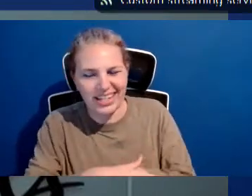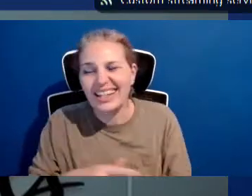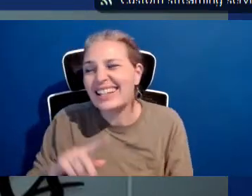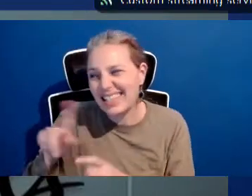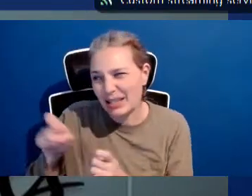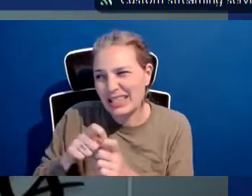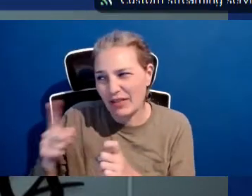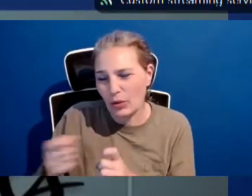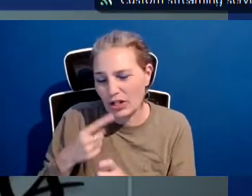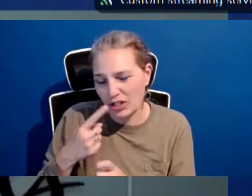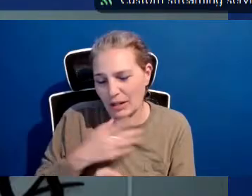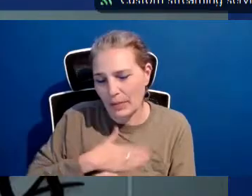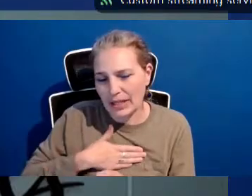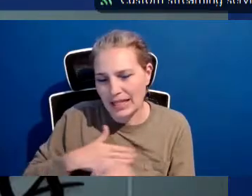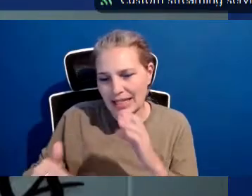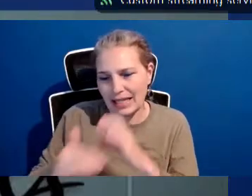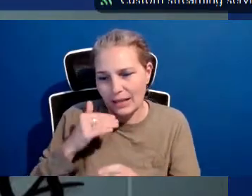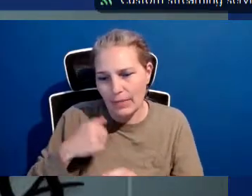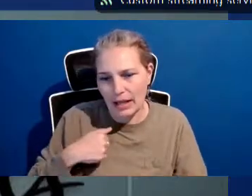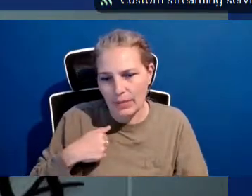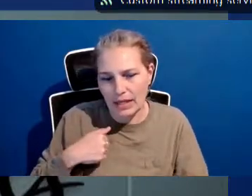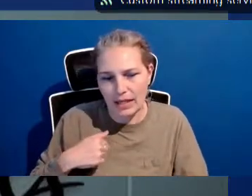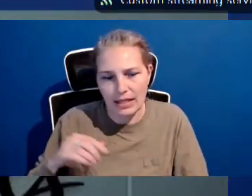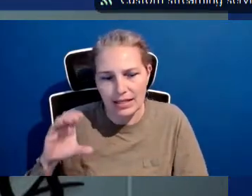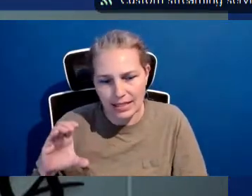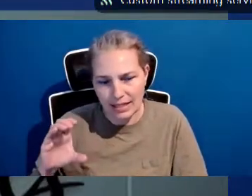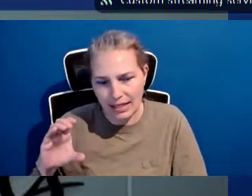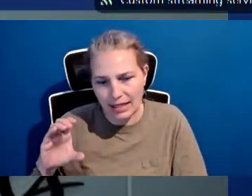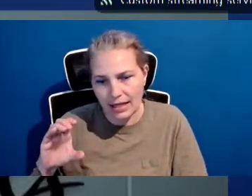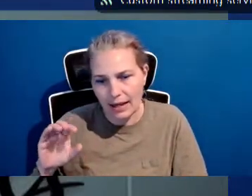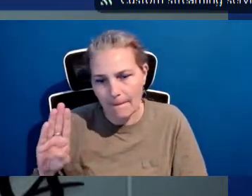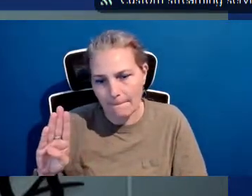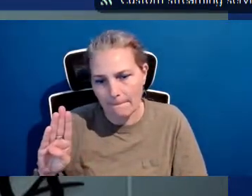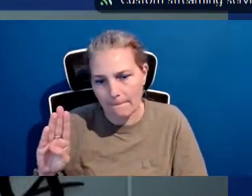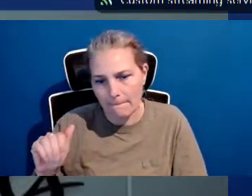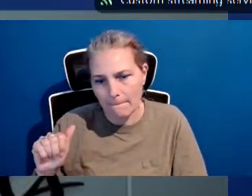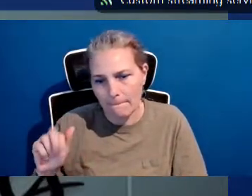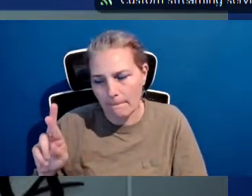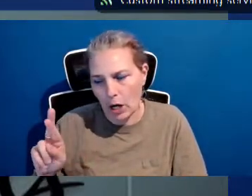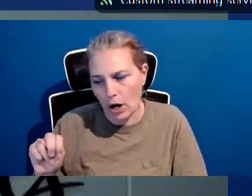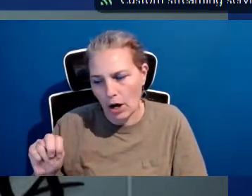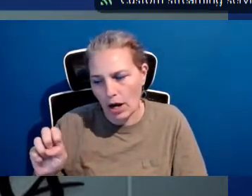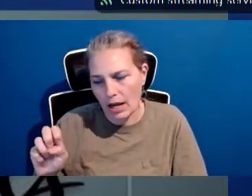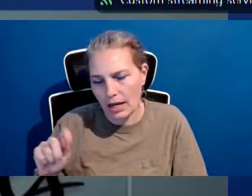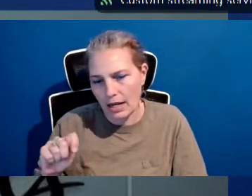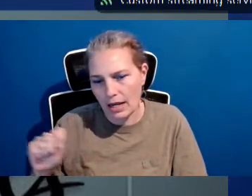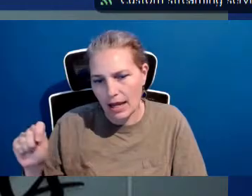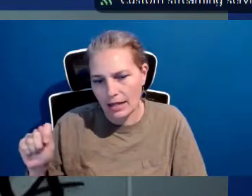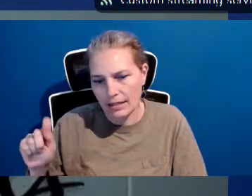C as in cat, my last name Barnett, BARNETT, at